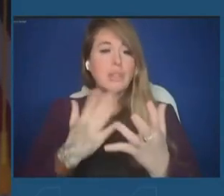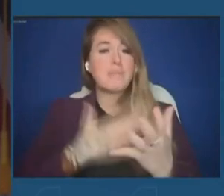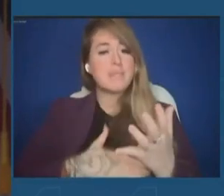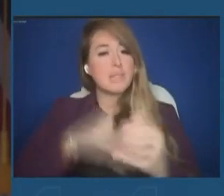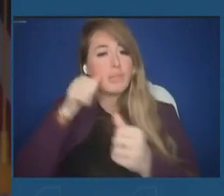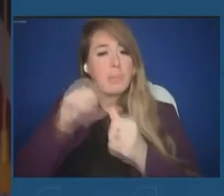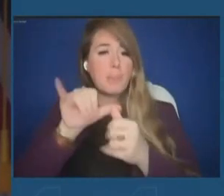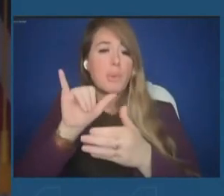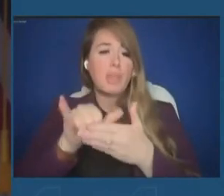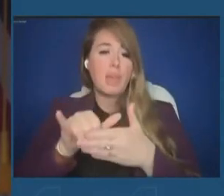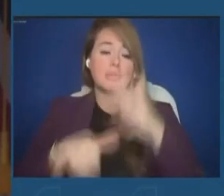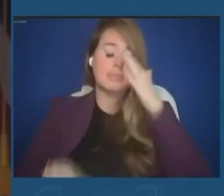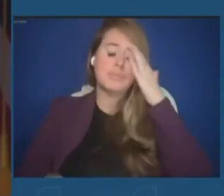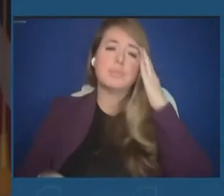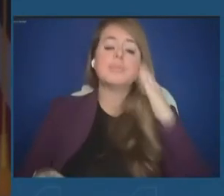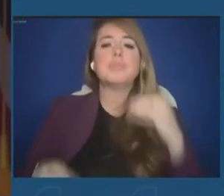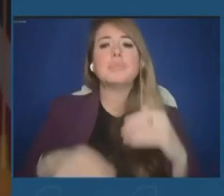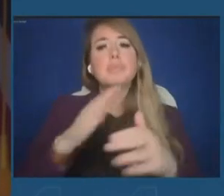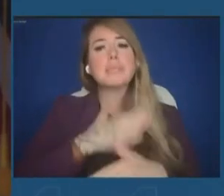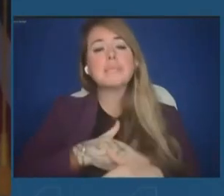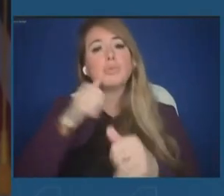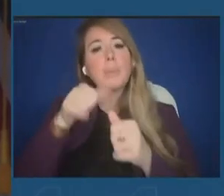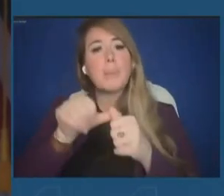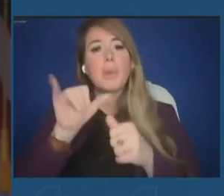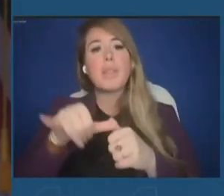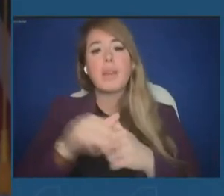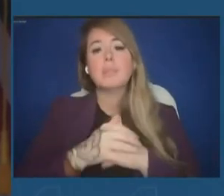that. Please remember that.